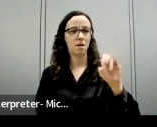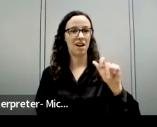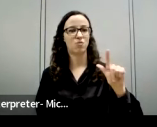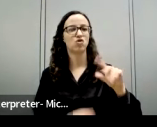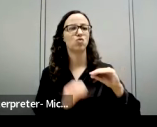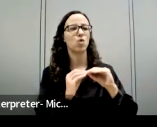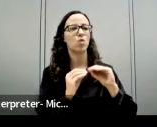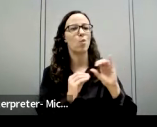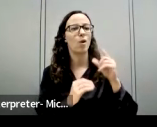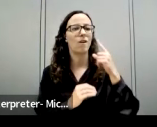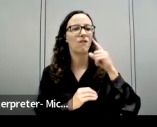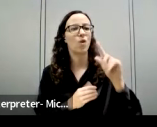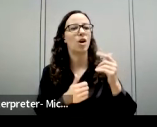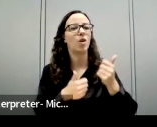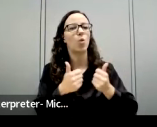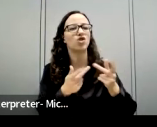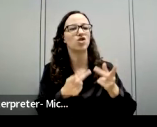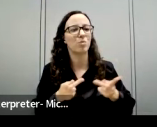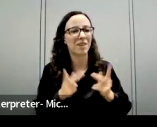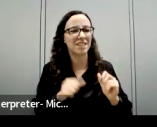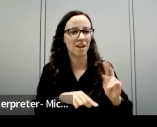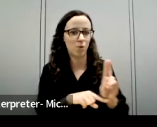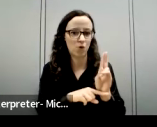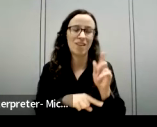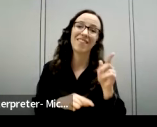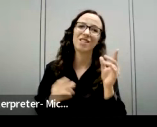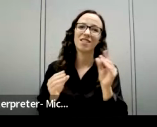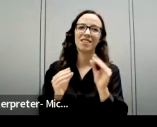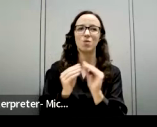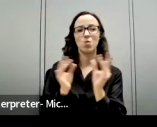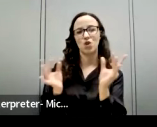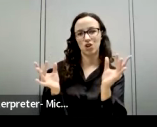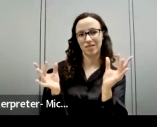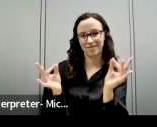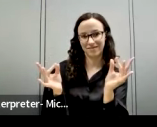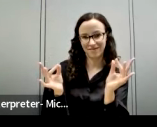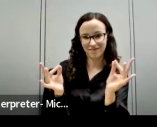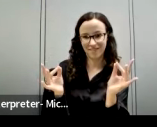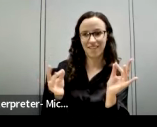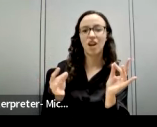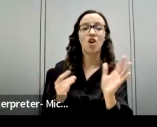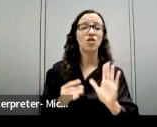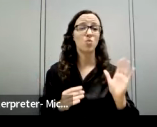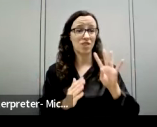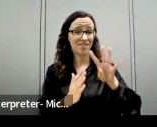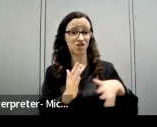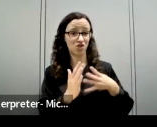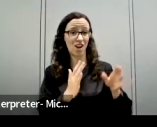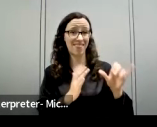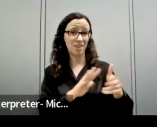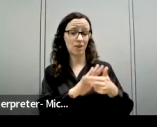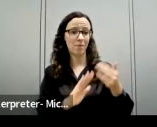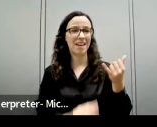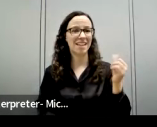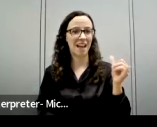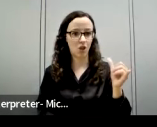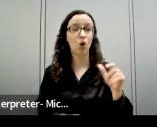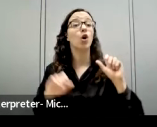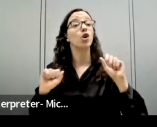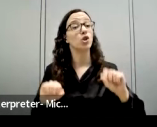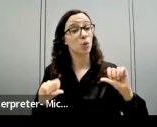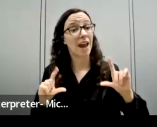So this one is kind of a tricky one. This is one of those ones that was yellow in the chart that Cristal showed. You can